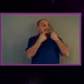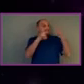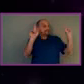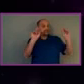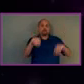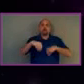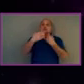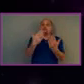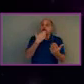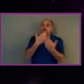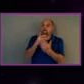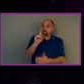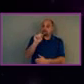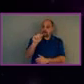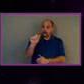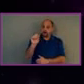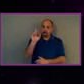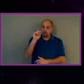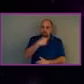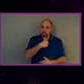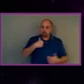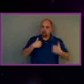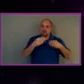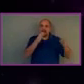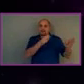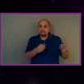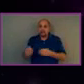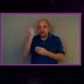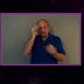there plans for future missions such as Lucy's?